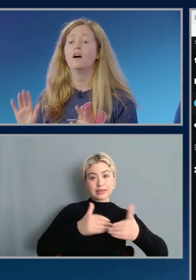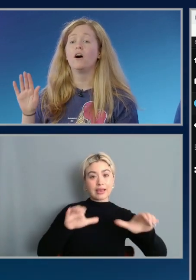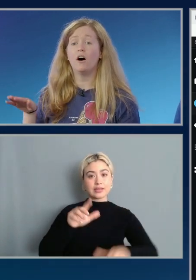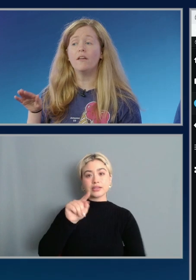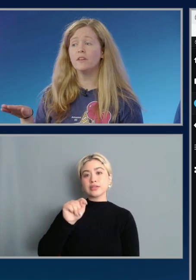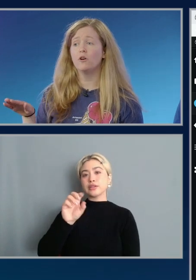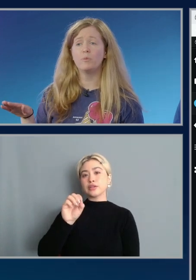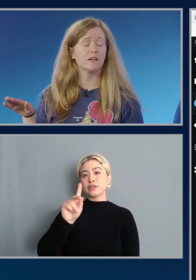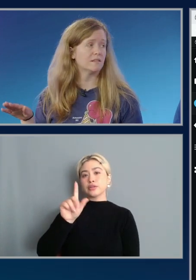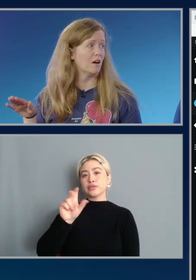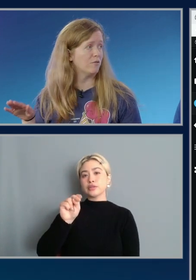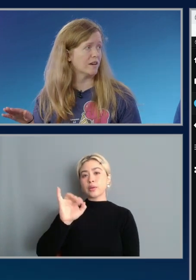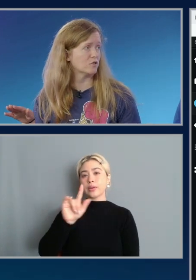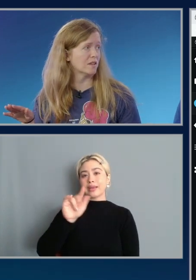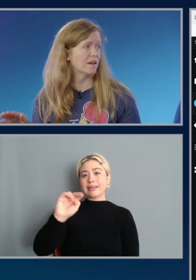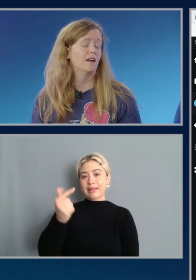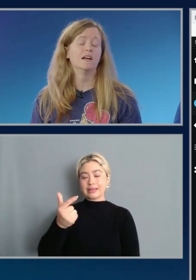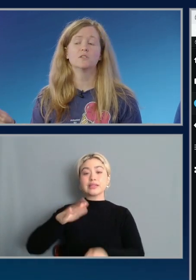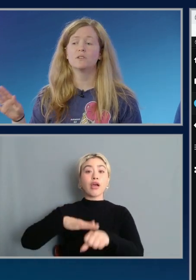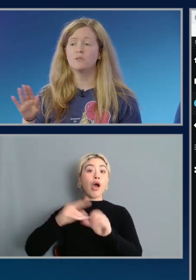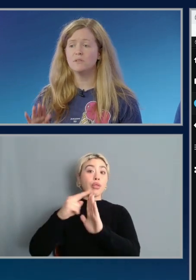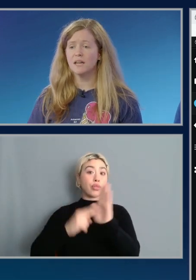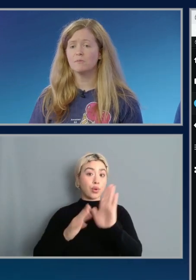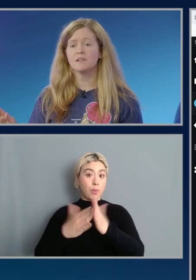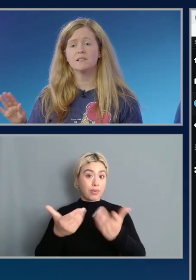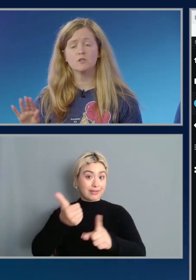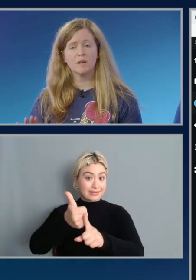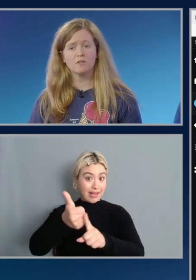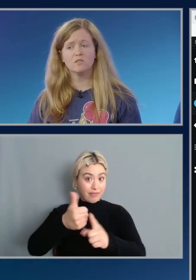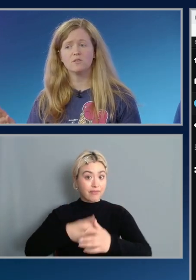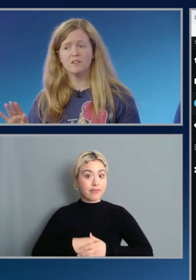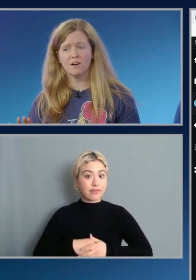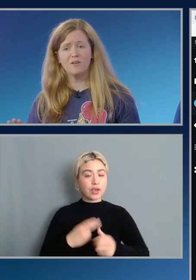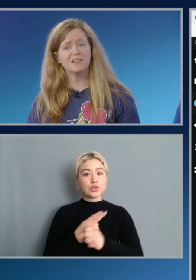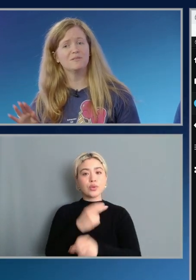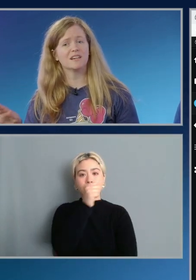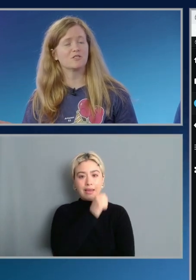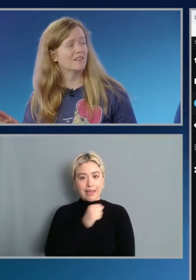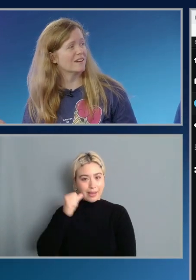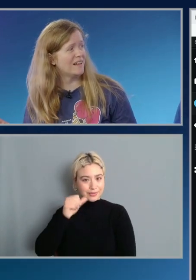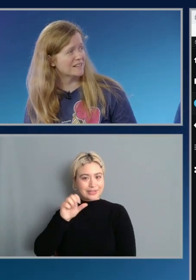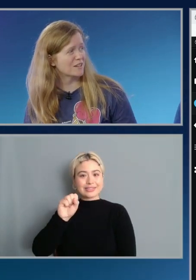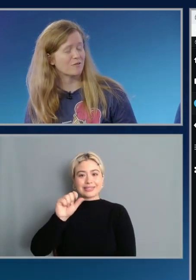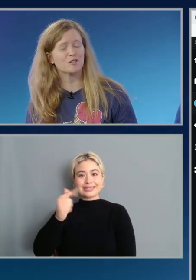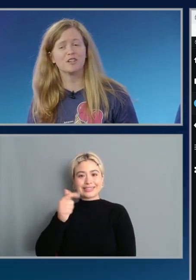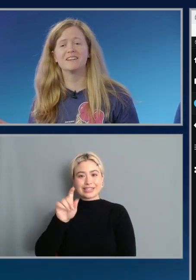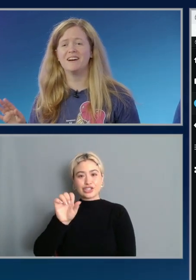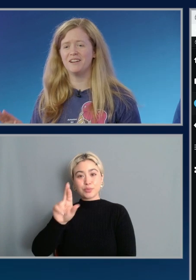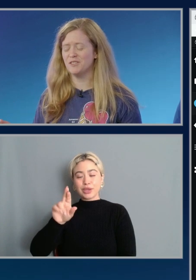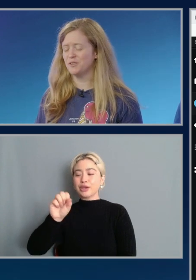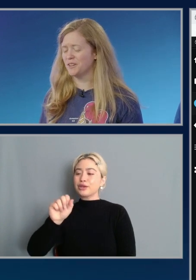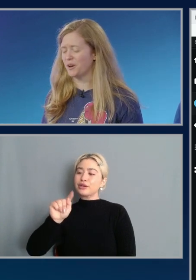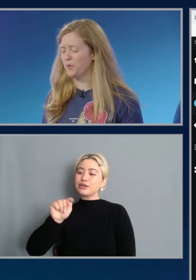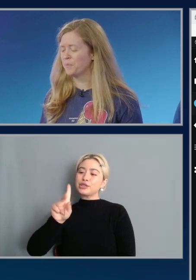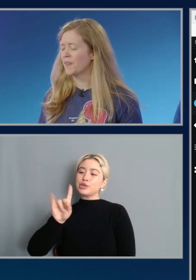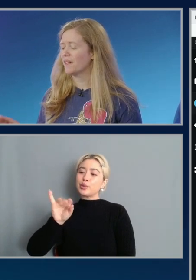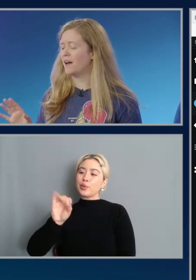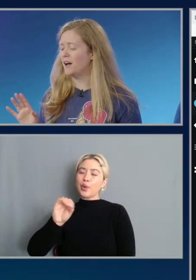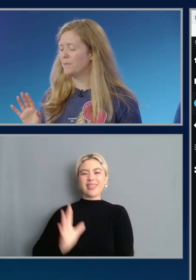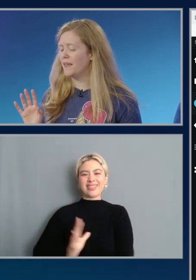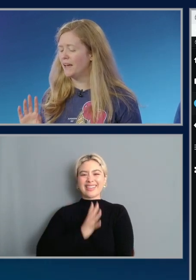tokenizing on the notebook itself, actually. So I used Amazon SageMaker Studio. I used actually the classic version of